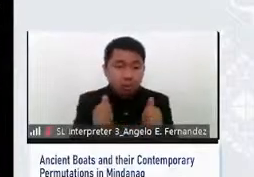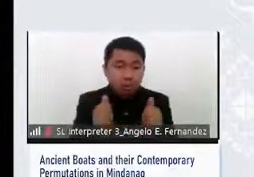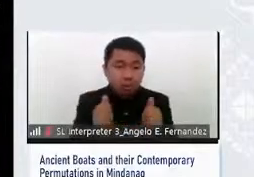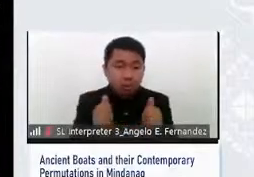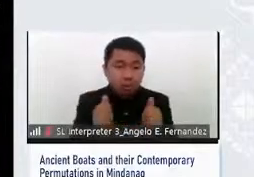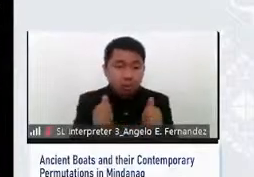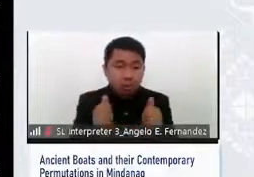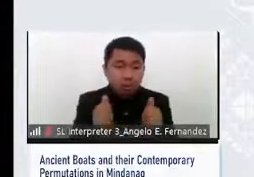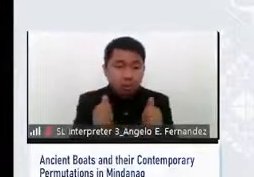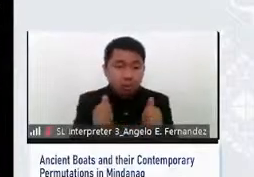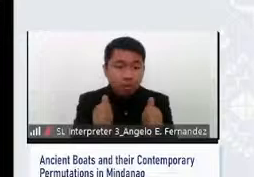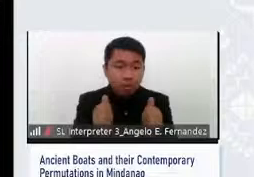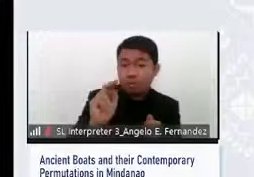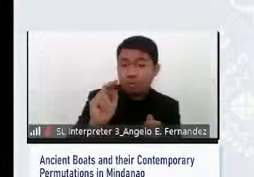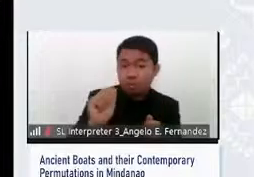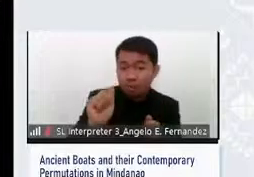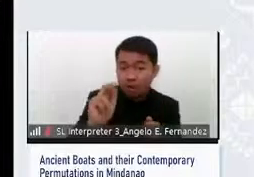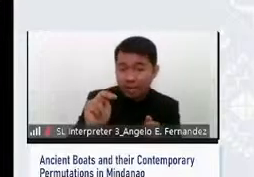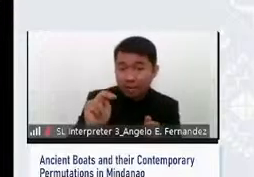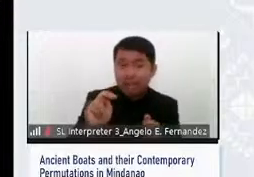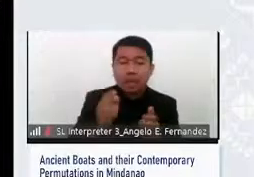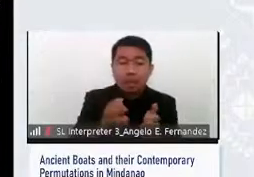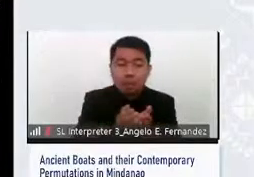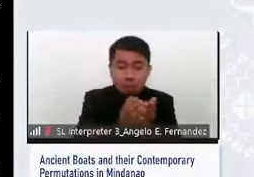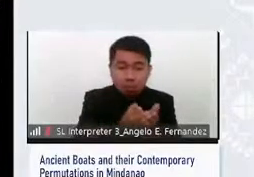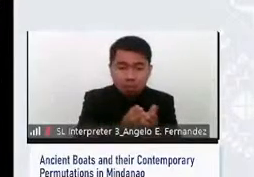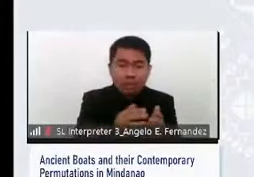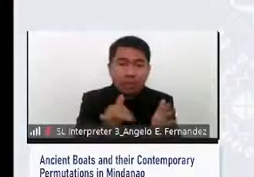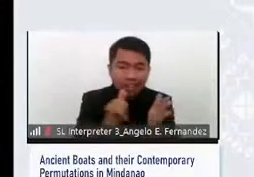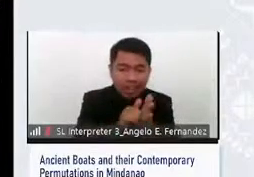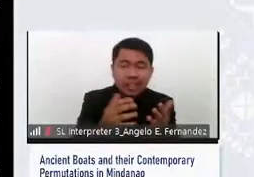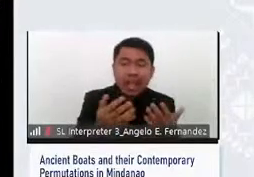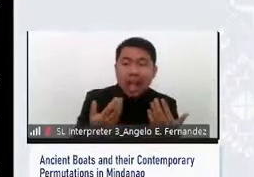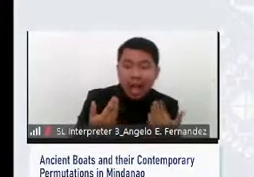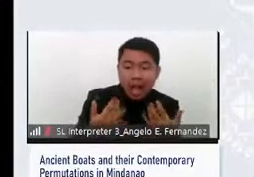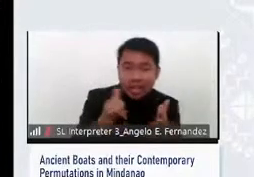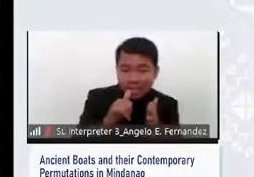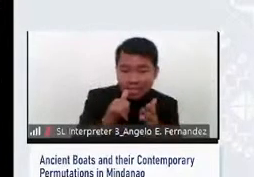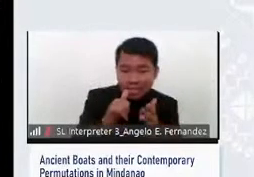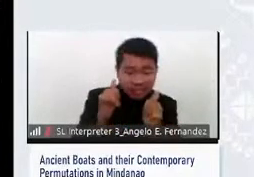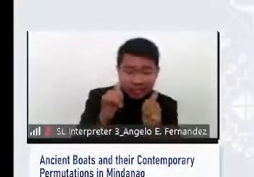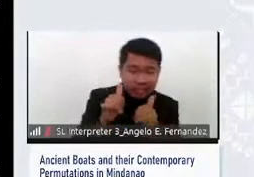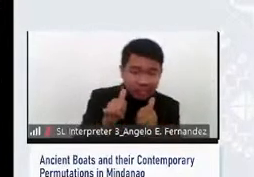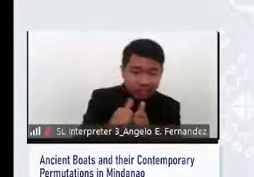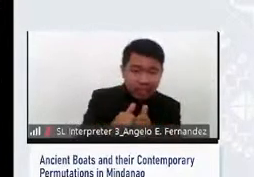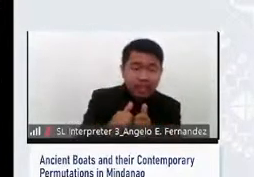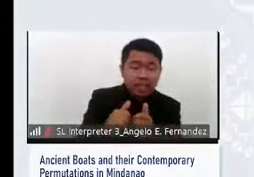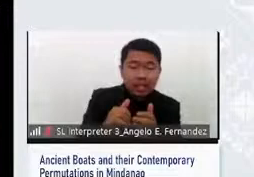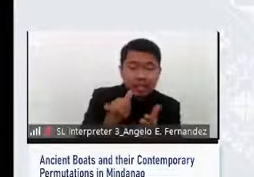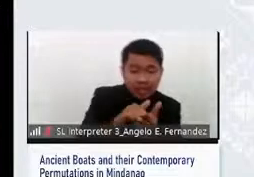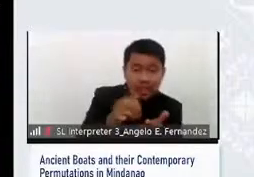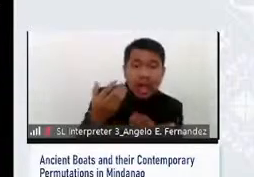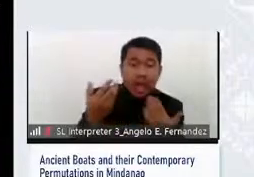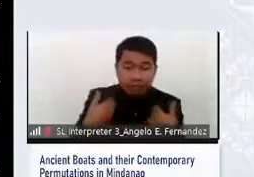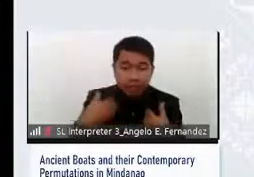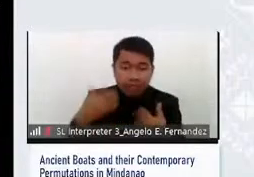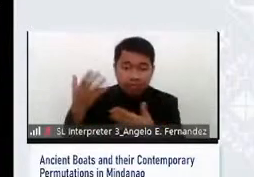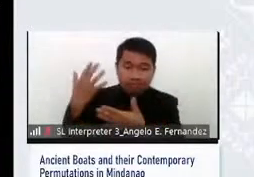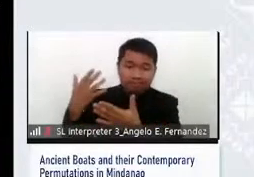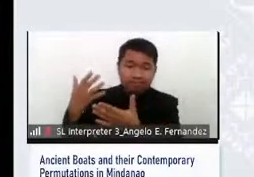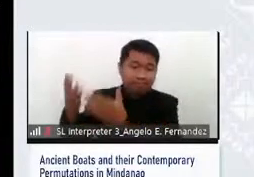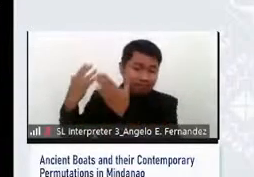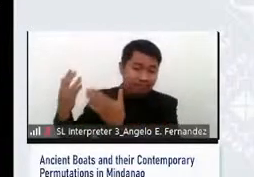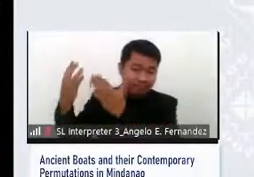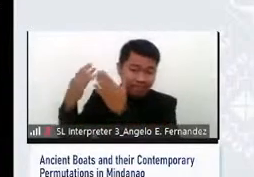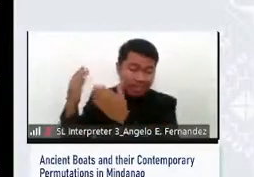the Griffin, which floundered in 1761, and the contemporary Lipa boats of Dasama de Laut of the Cebu Sea, which represents